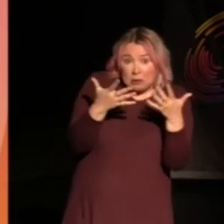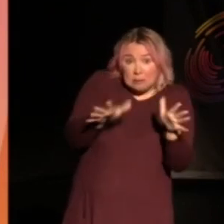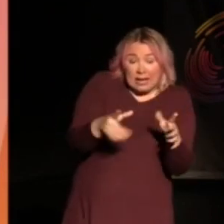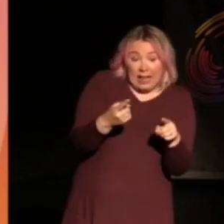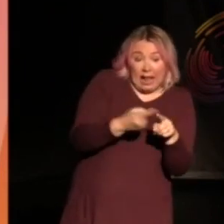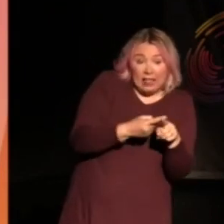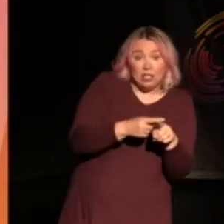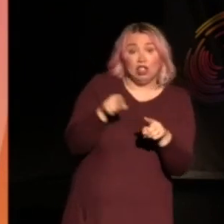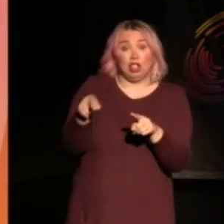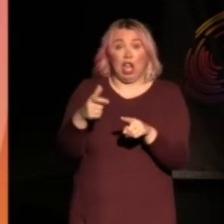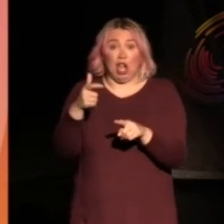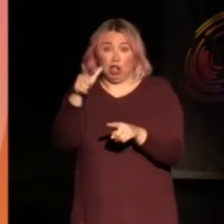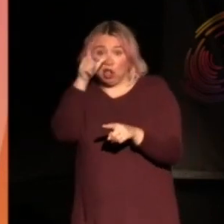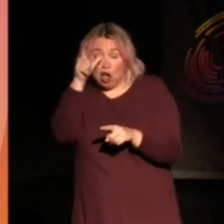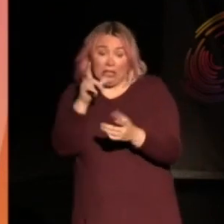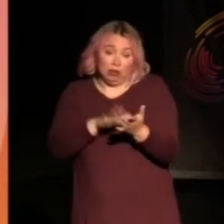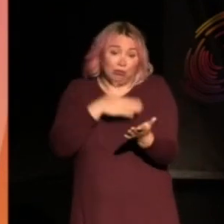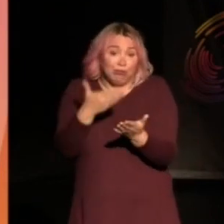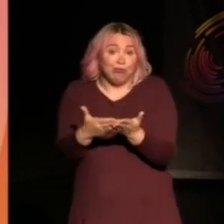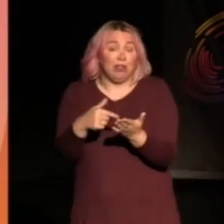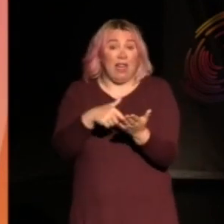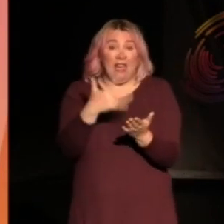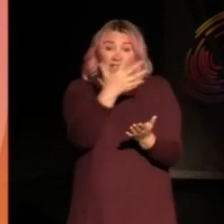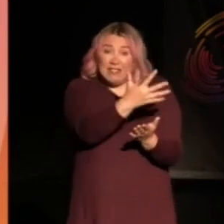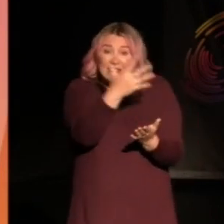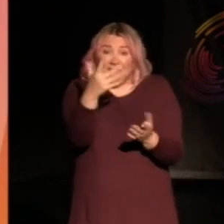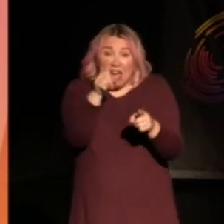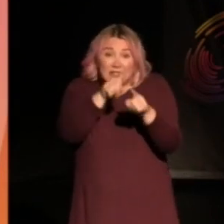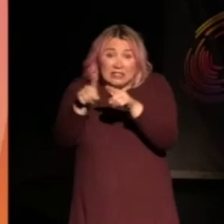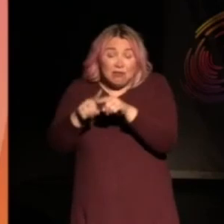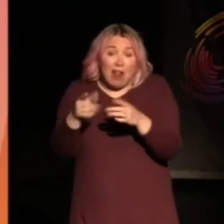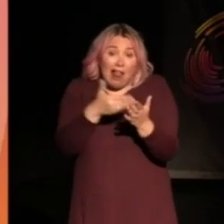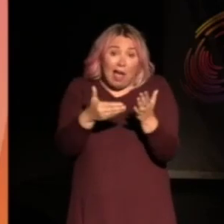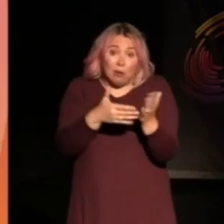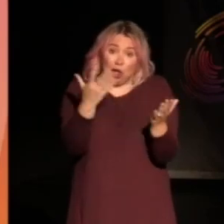are novels. Her work has been translated into 55 languages,